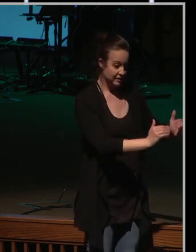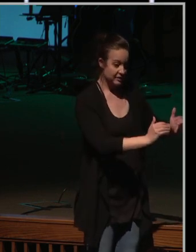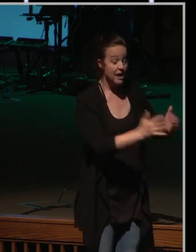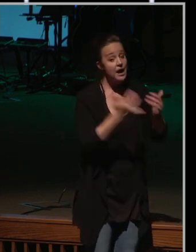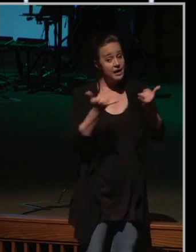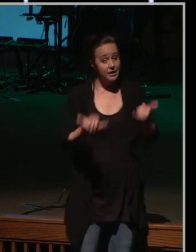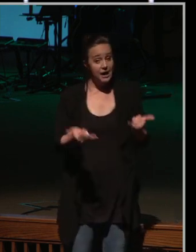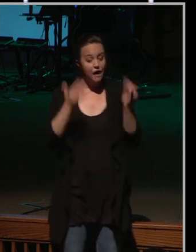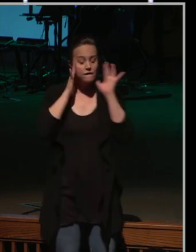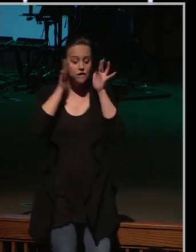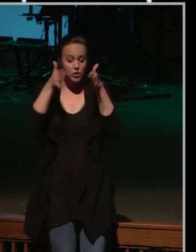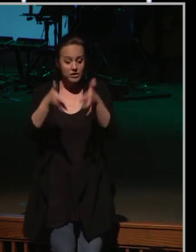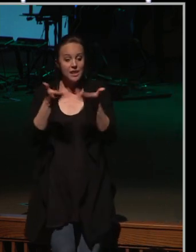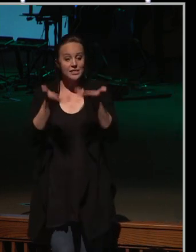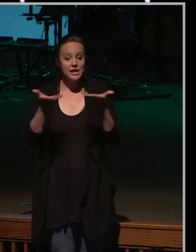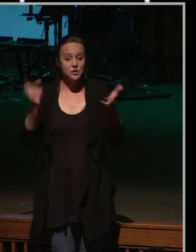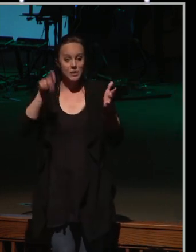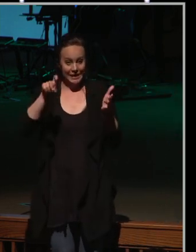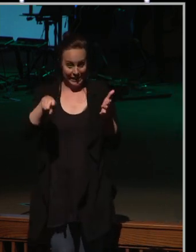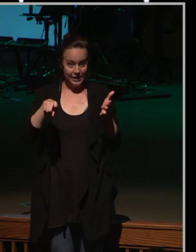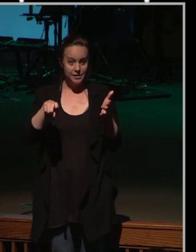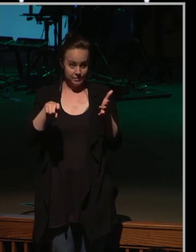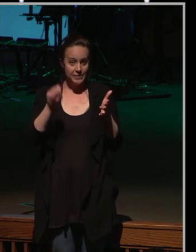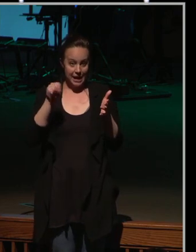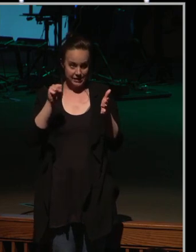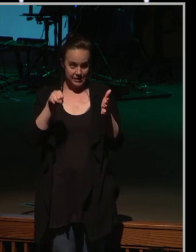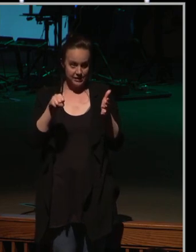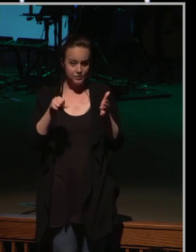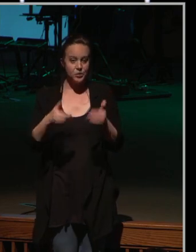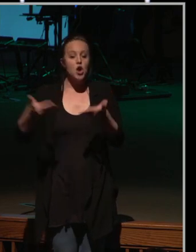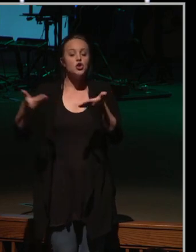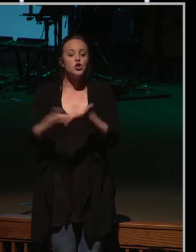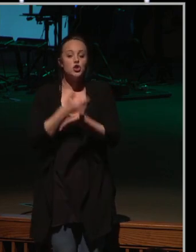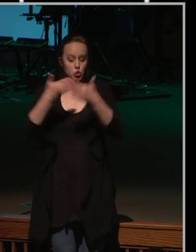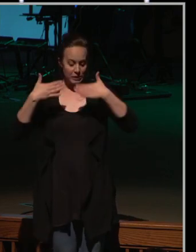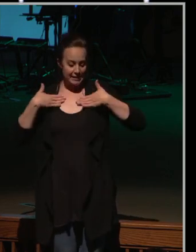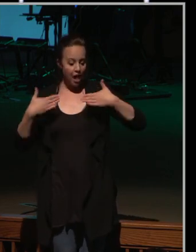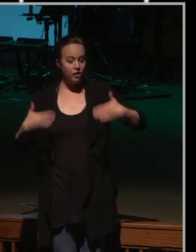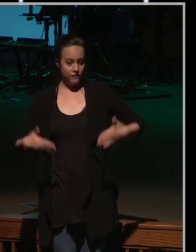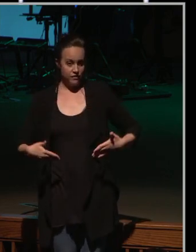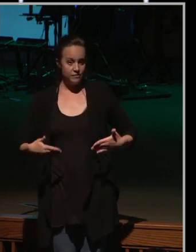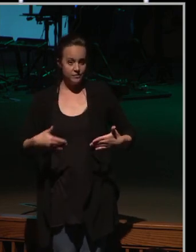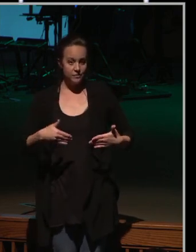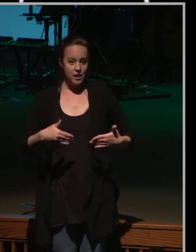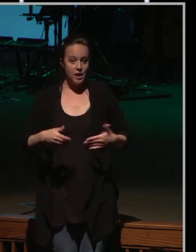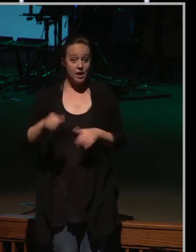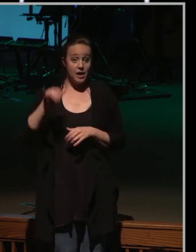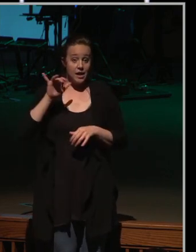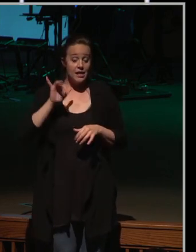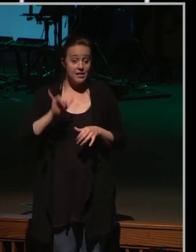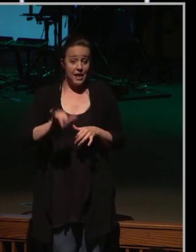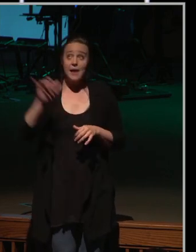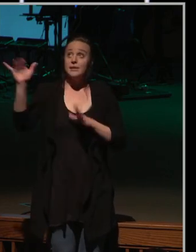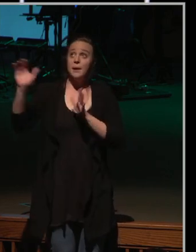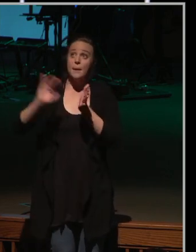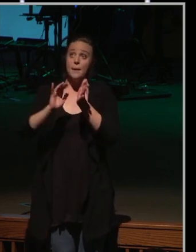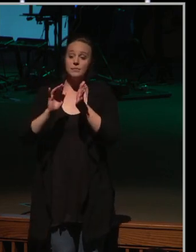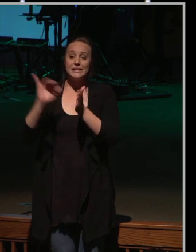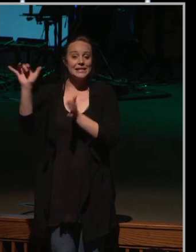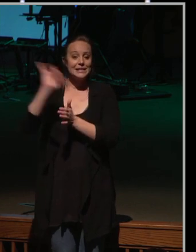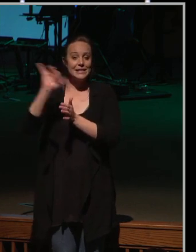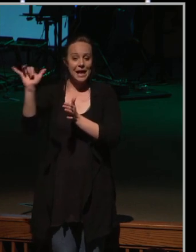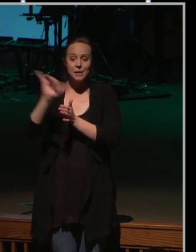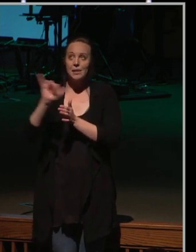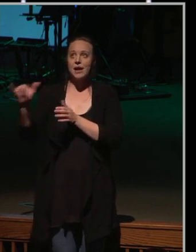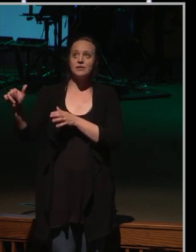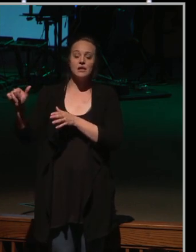10, put on the new self, which is being renewed in knowledge after its image of its creator. Here